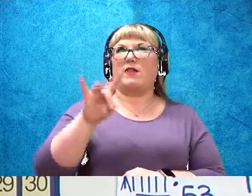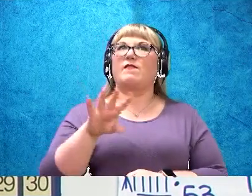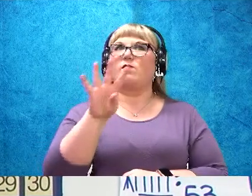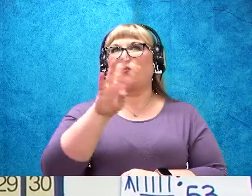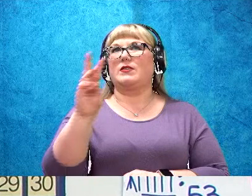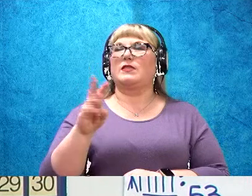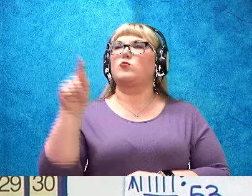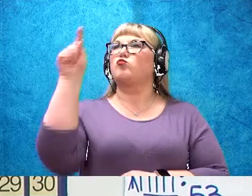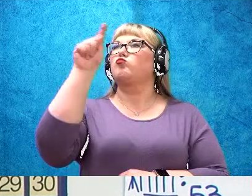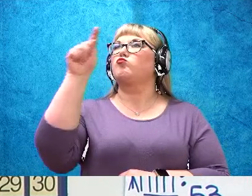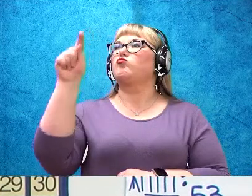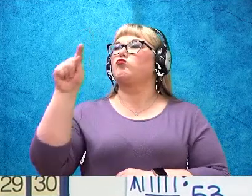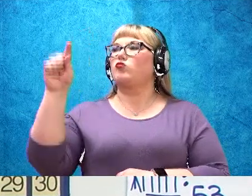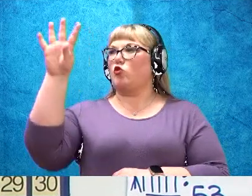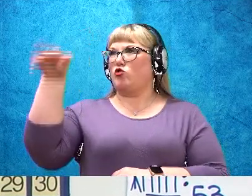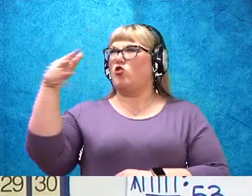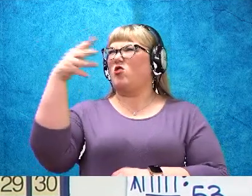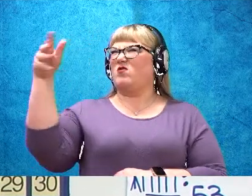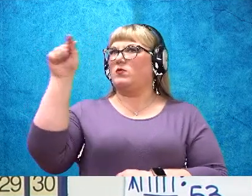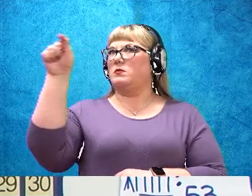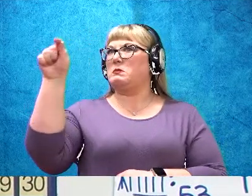chart.